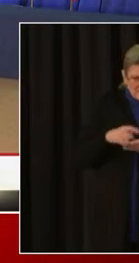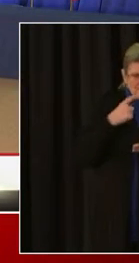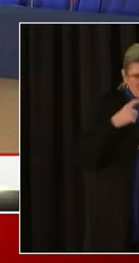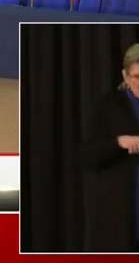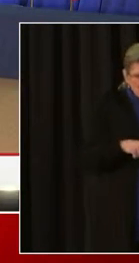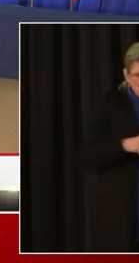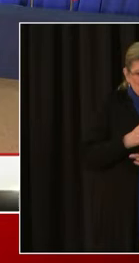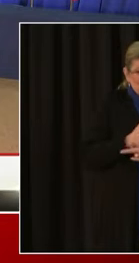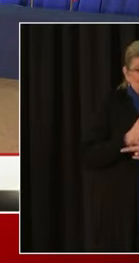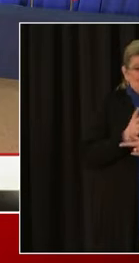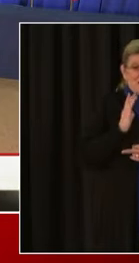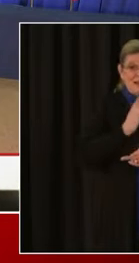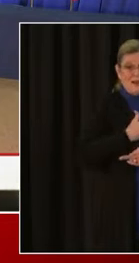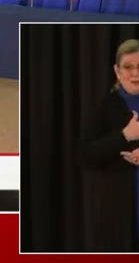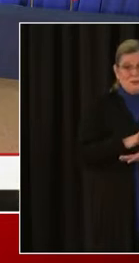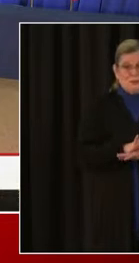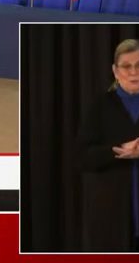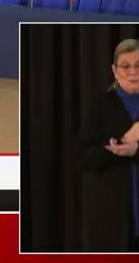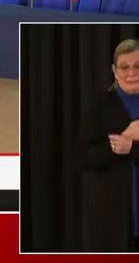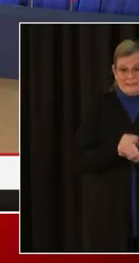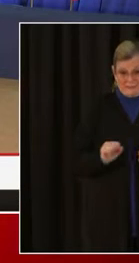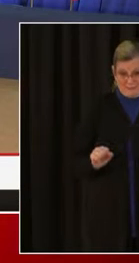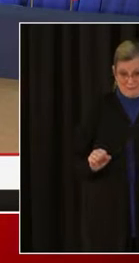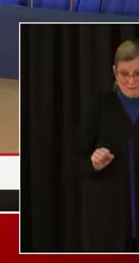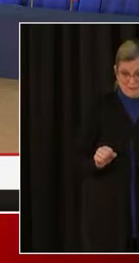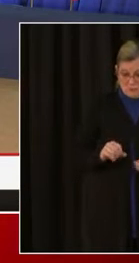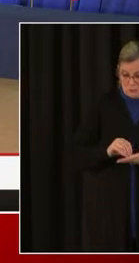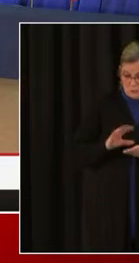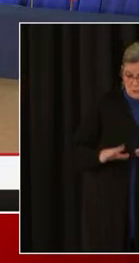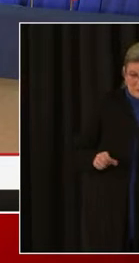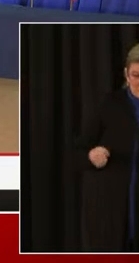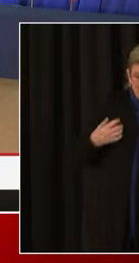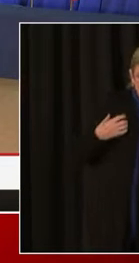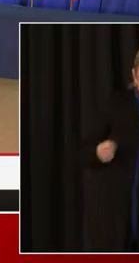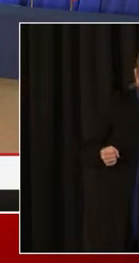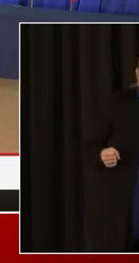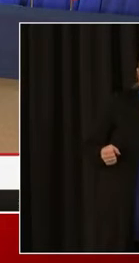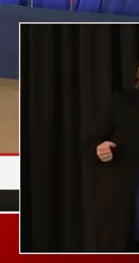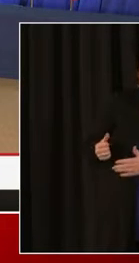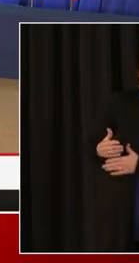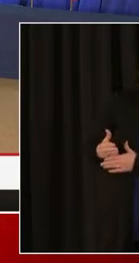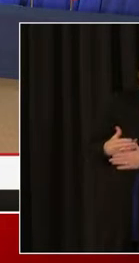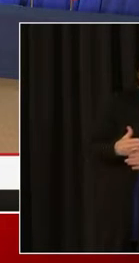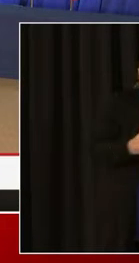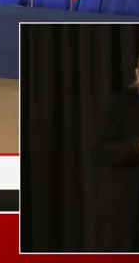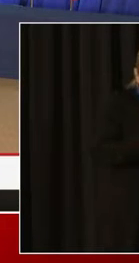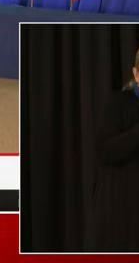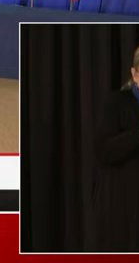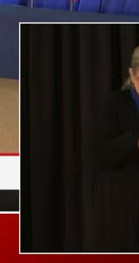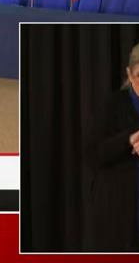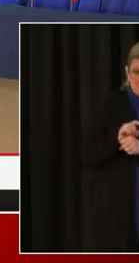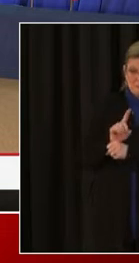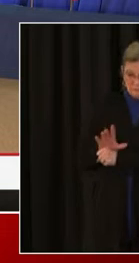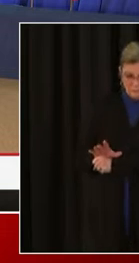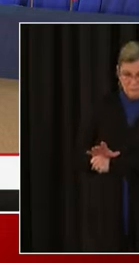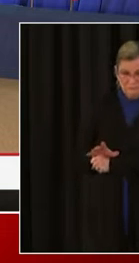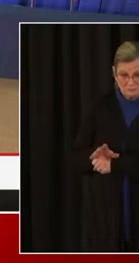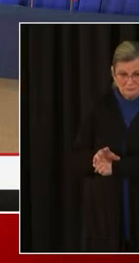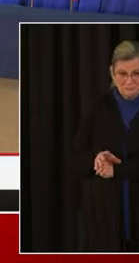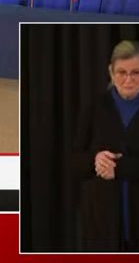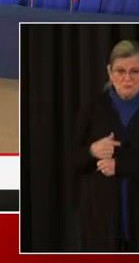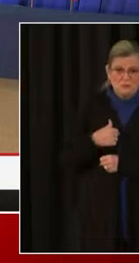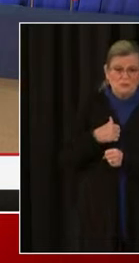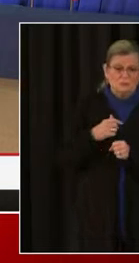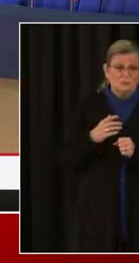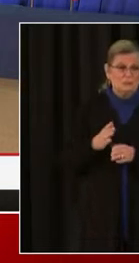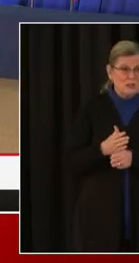order to keep our schools safe and our students healthy, that this is a shared commitment. It is a commitment that we share